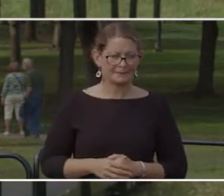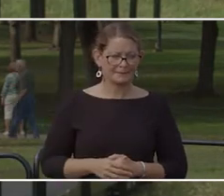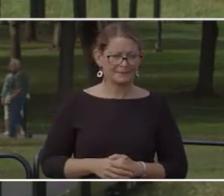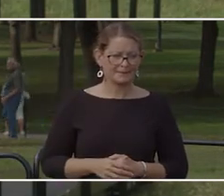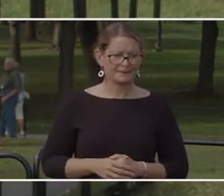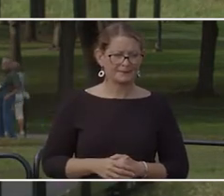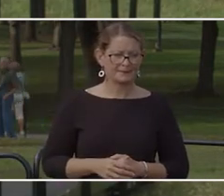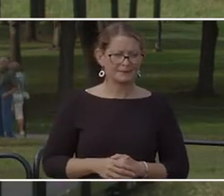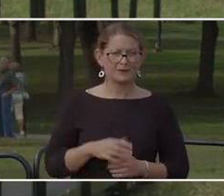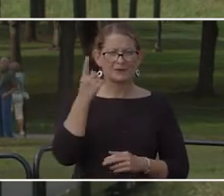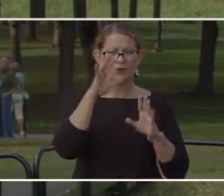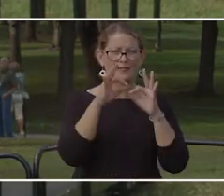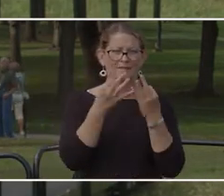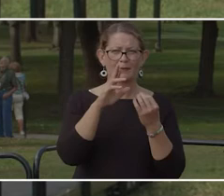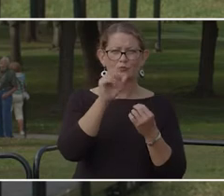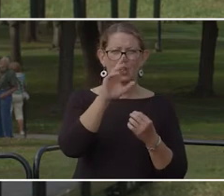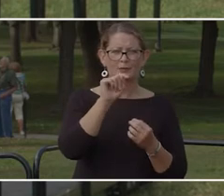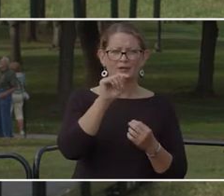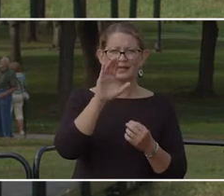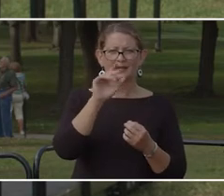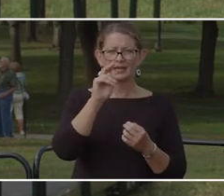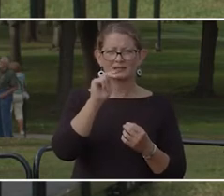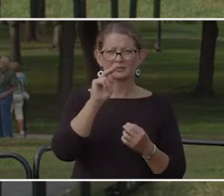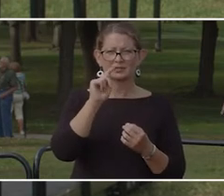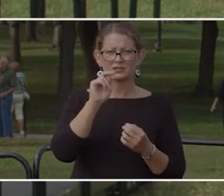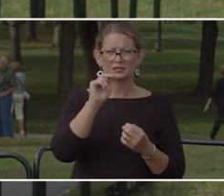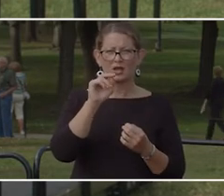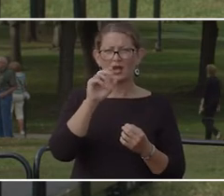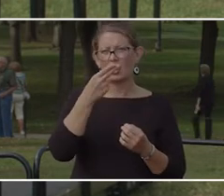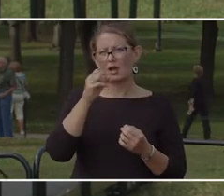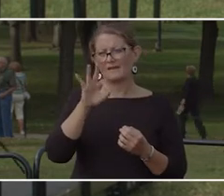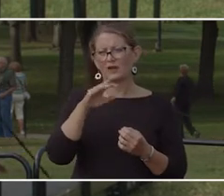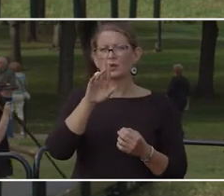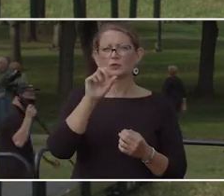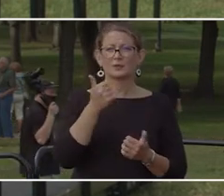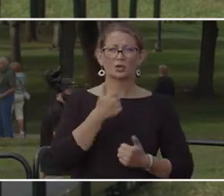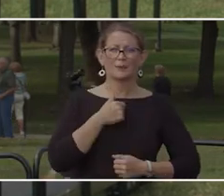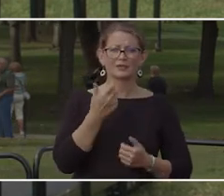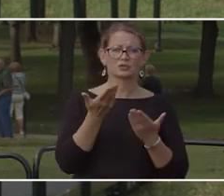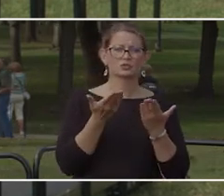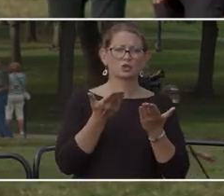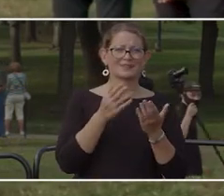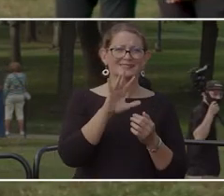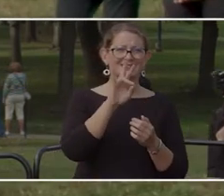On behalf of the family of Robert Canton Hopp, U.S. Army, served in Vietnam, 1970 and